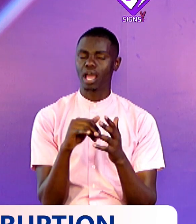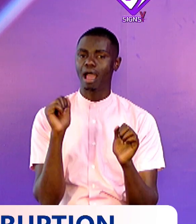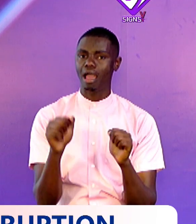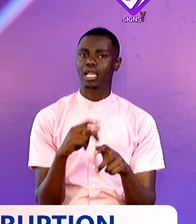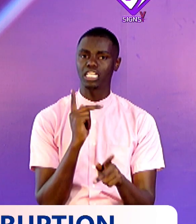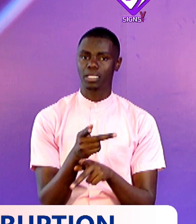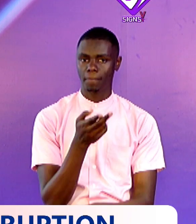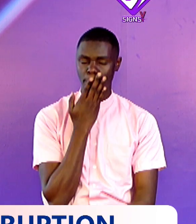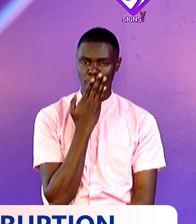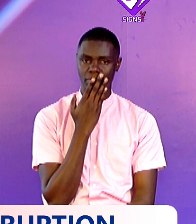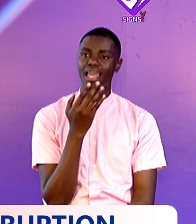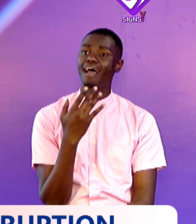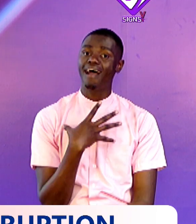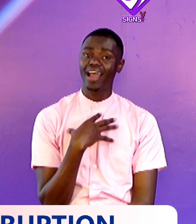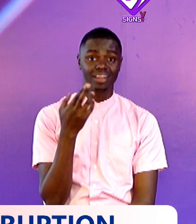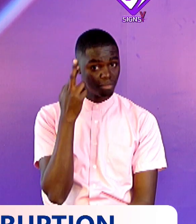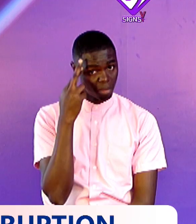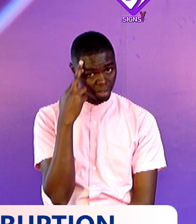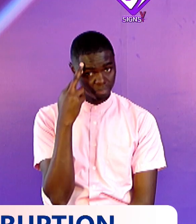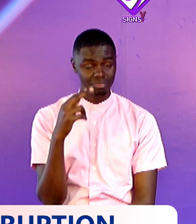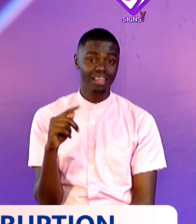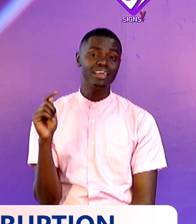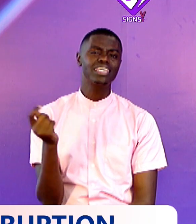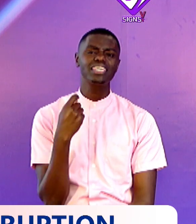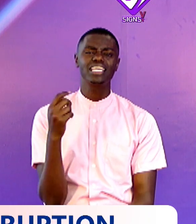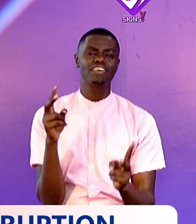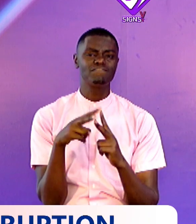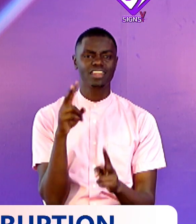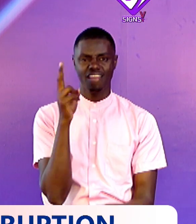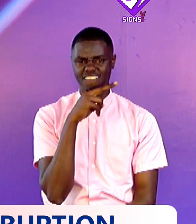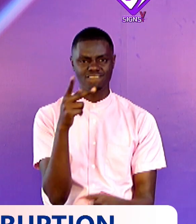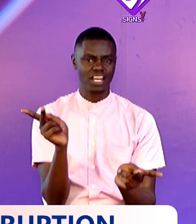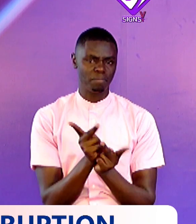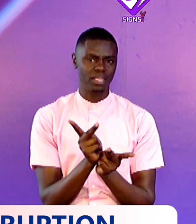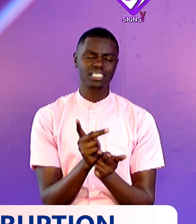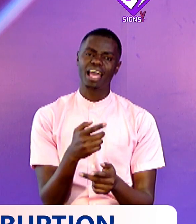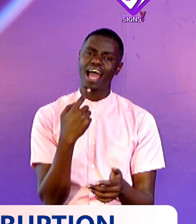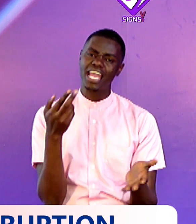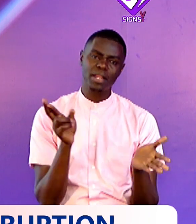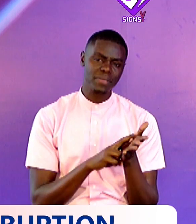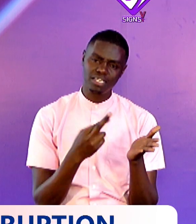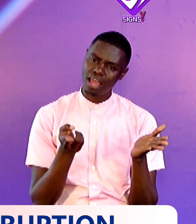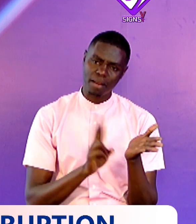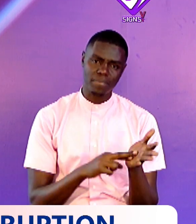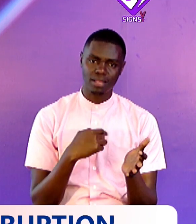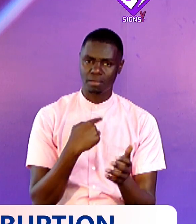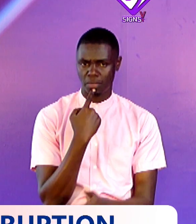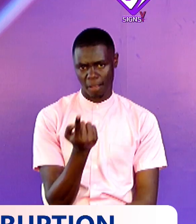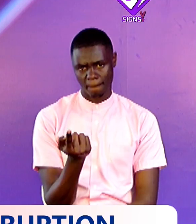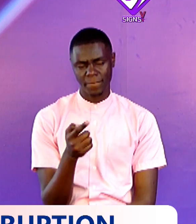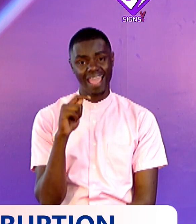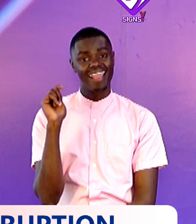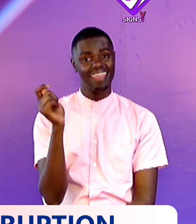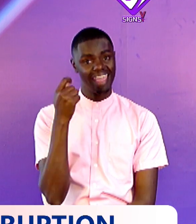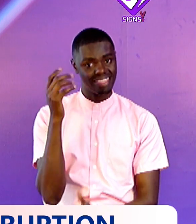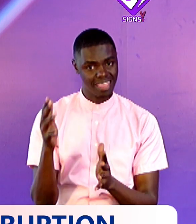this. And remember, Kenya is a very funny place. I keep saying, and I'm repeating again. Okay.